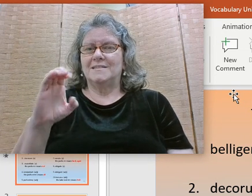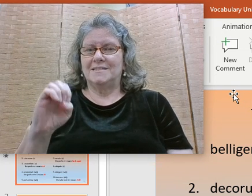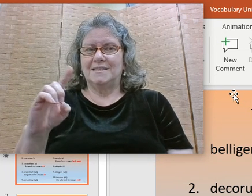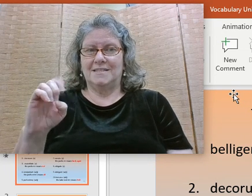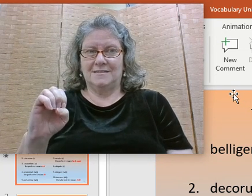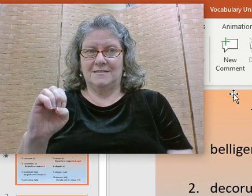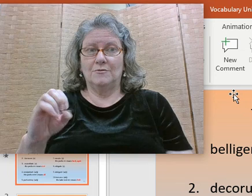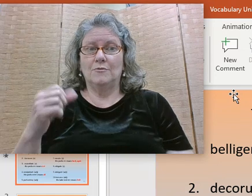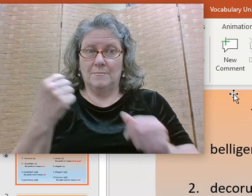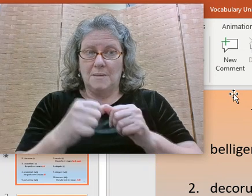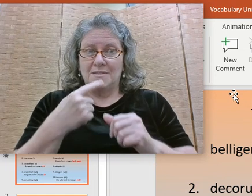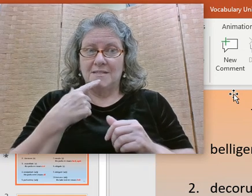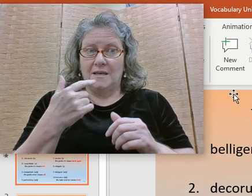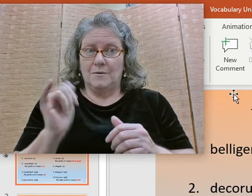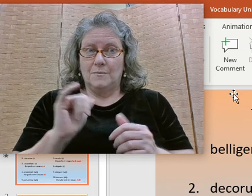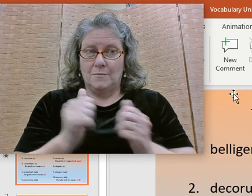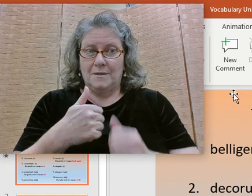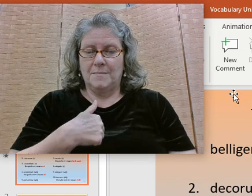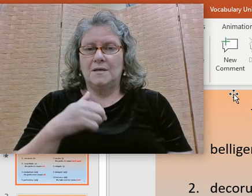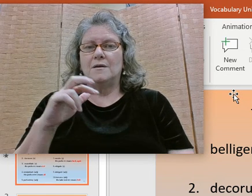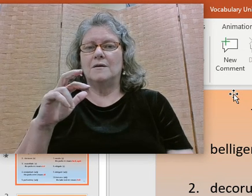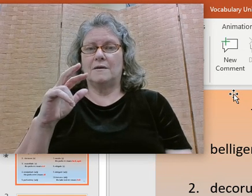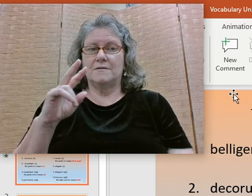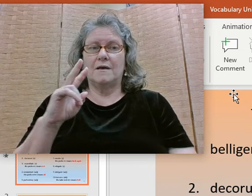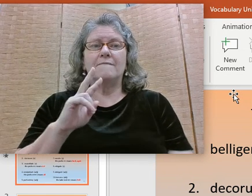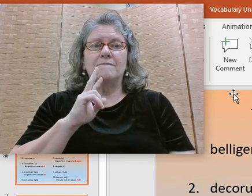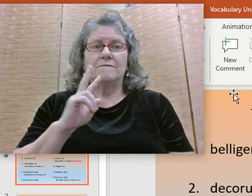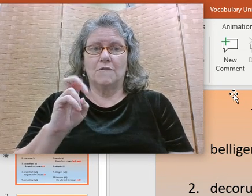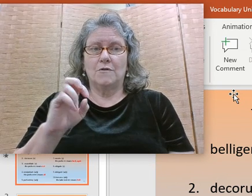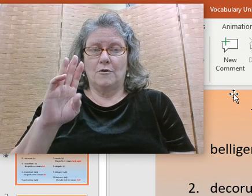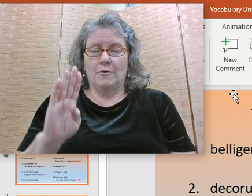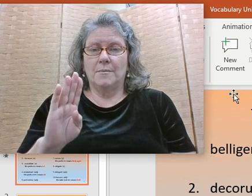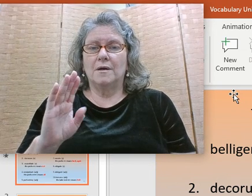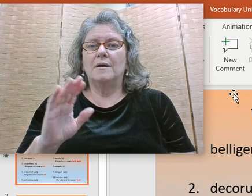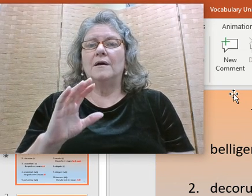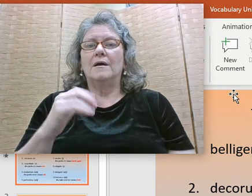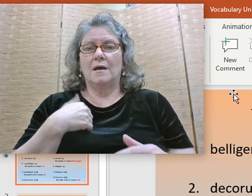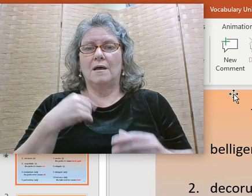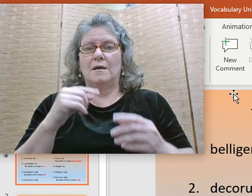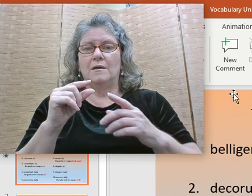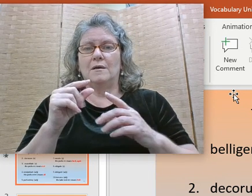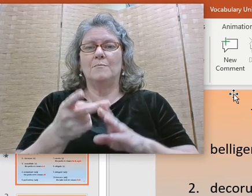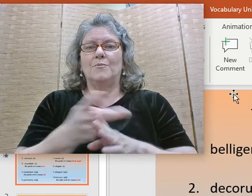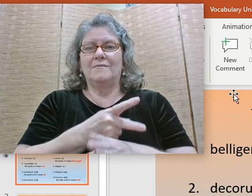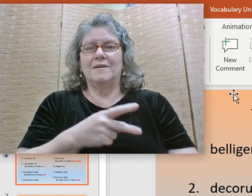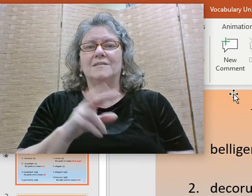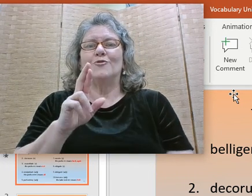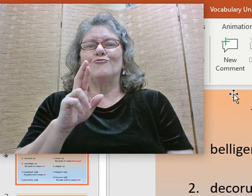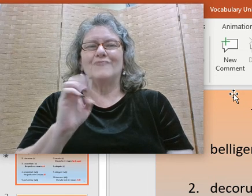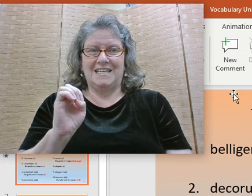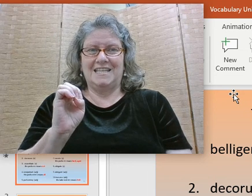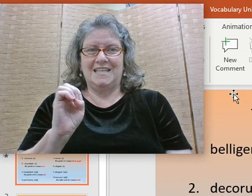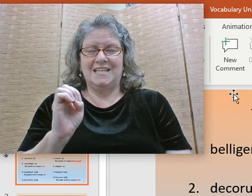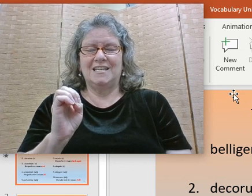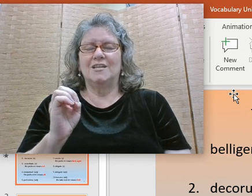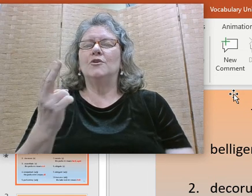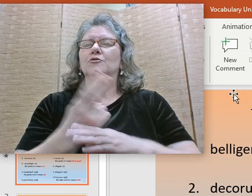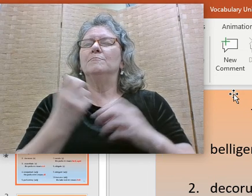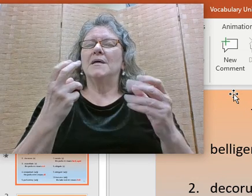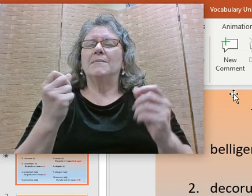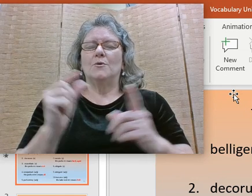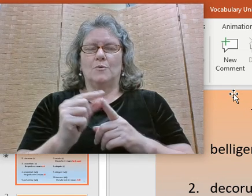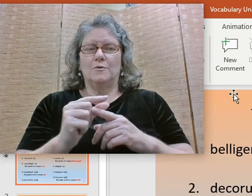them after me. This is a verb. And this word contains the prefix re. It's a very common prefix used in a lot of words that we